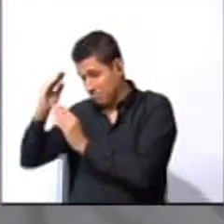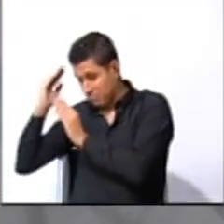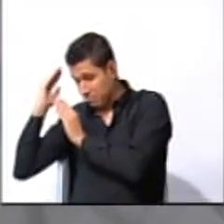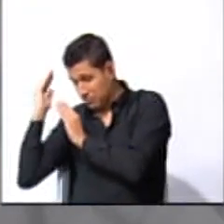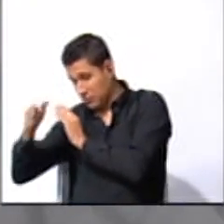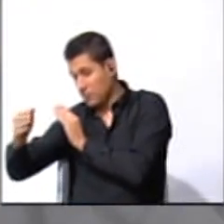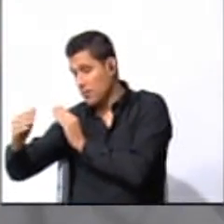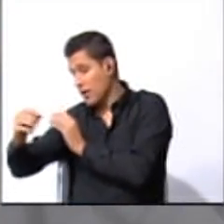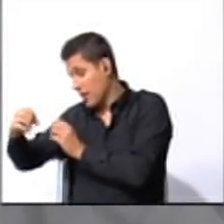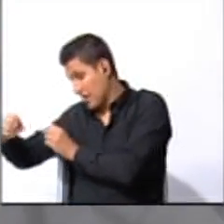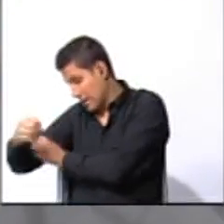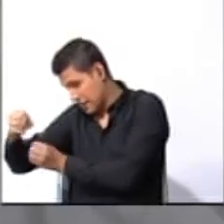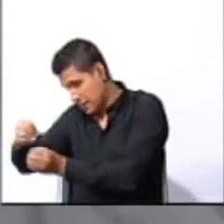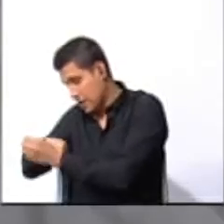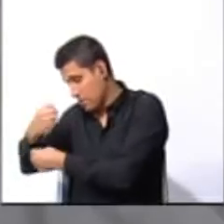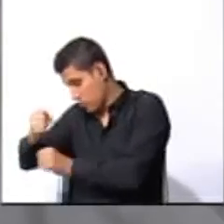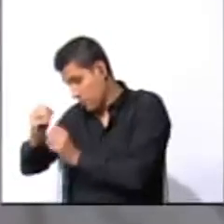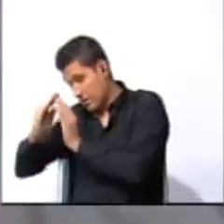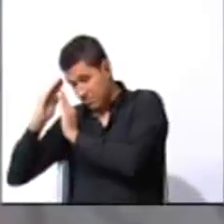and turn left.